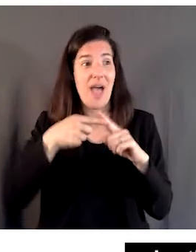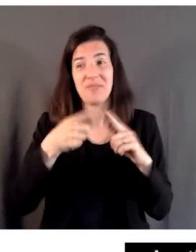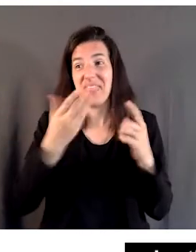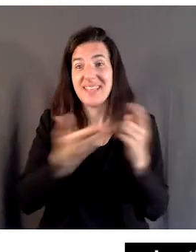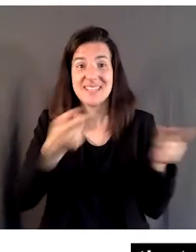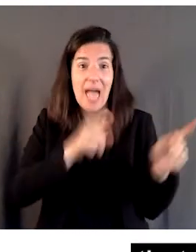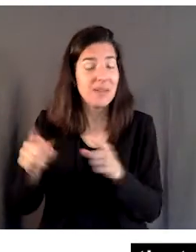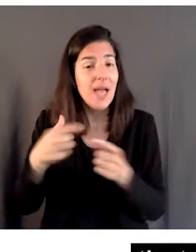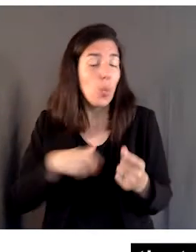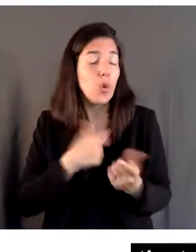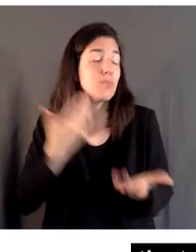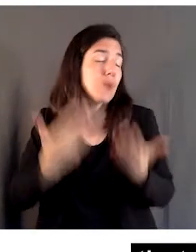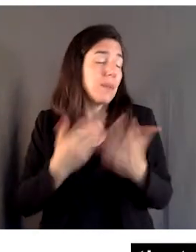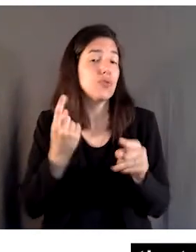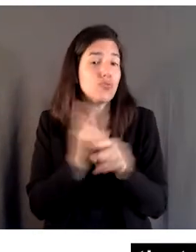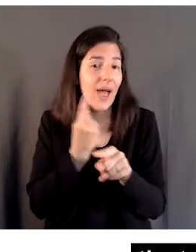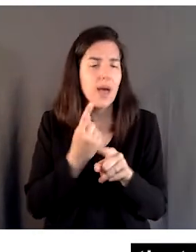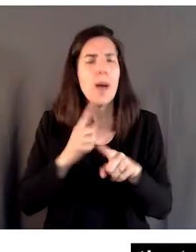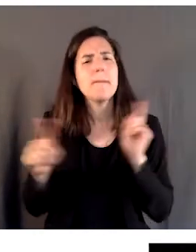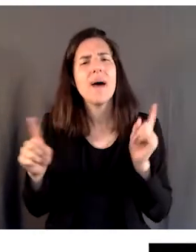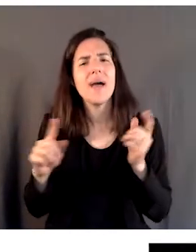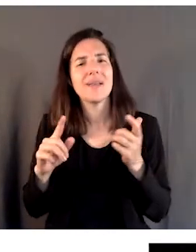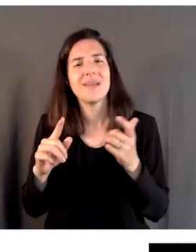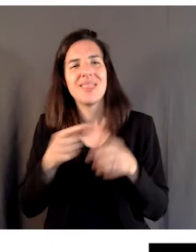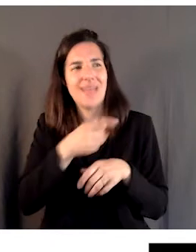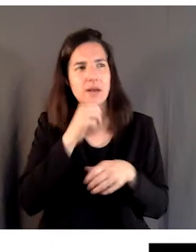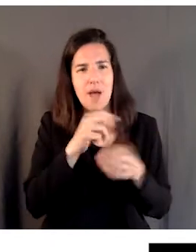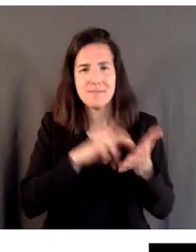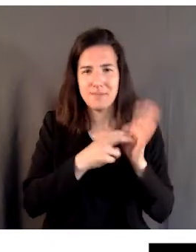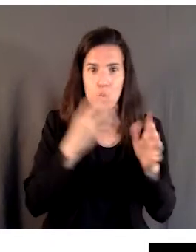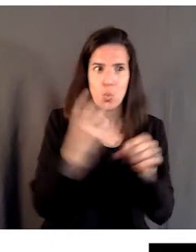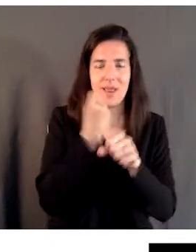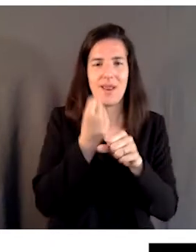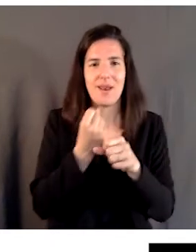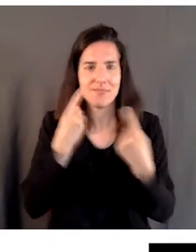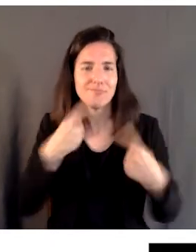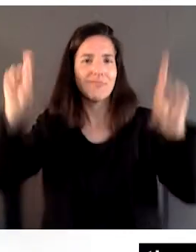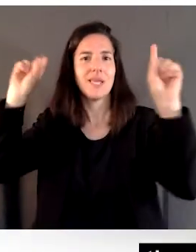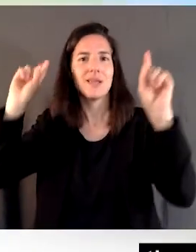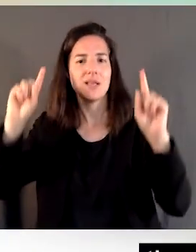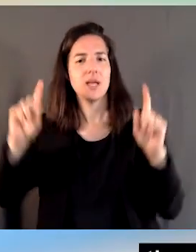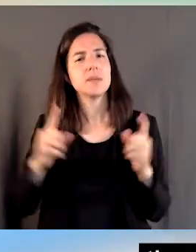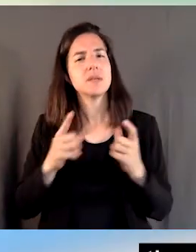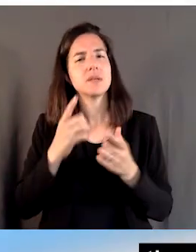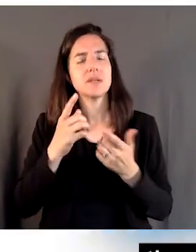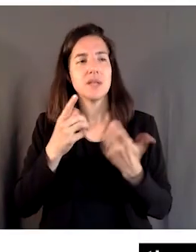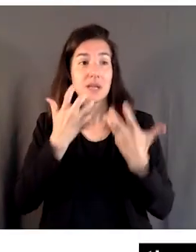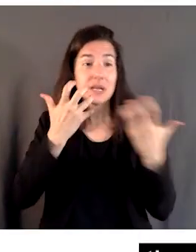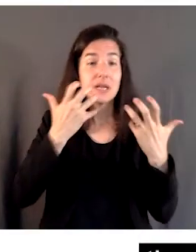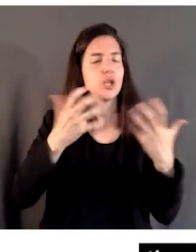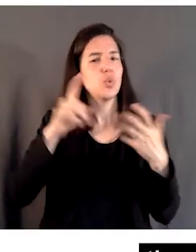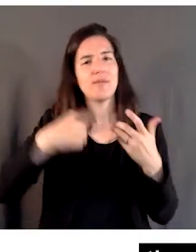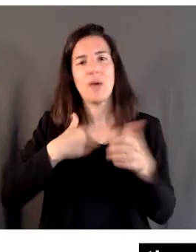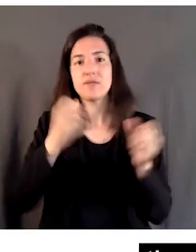And often that goes with strategy, that goes with particular positions, that goes with some politicking, but there has to be strategy behind it. And